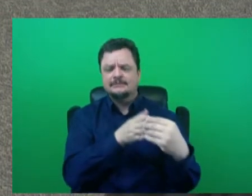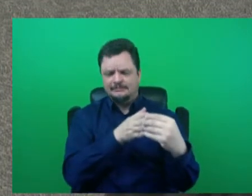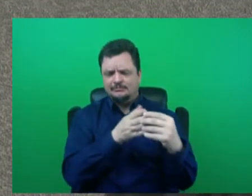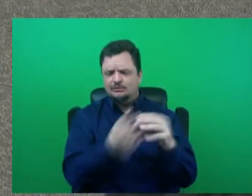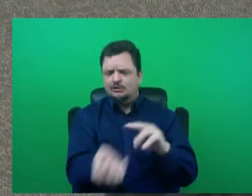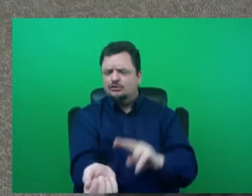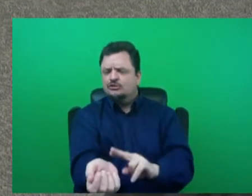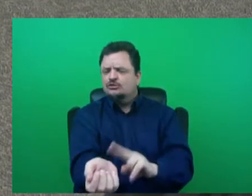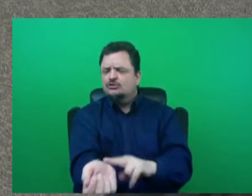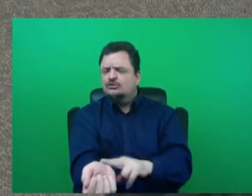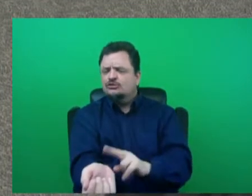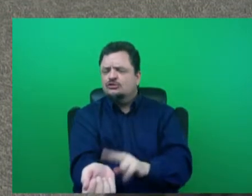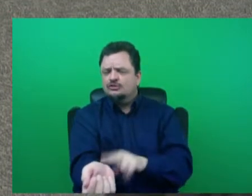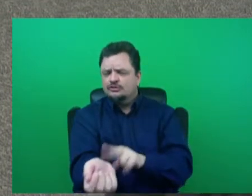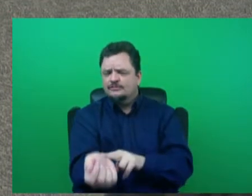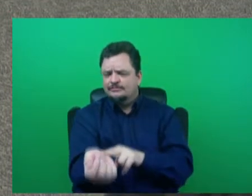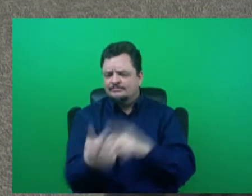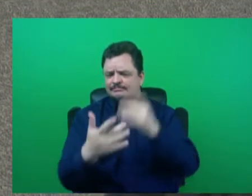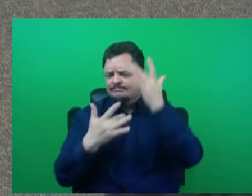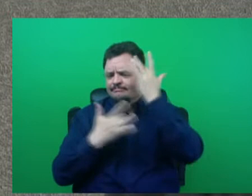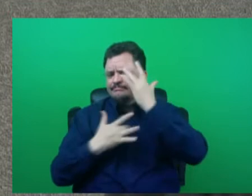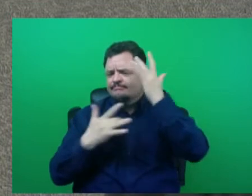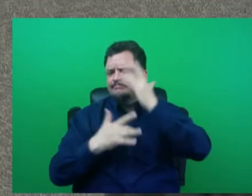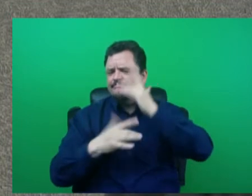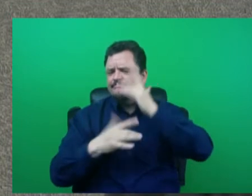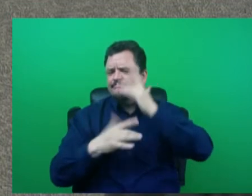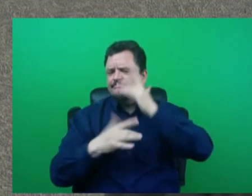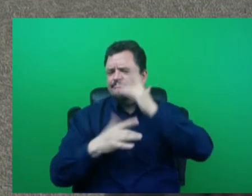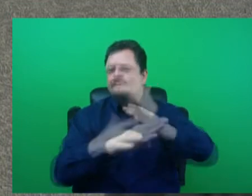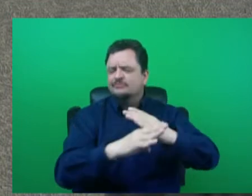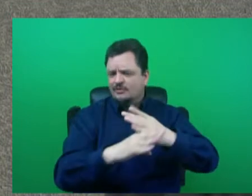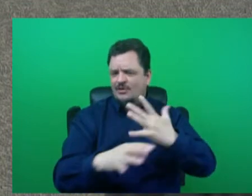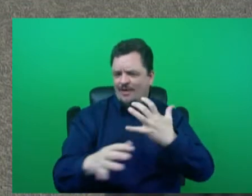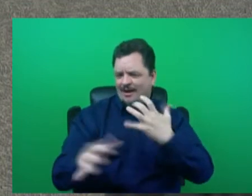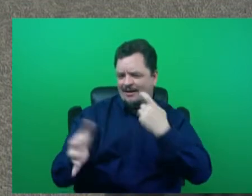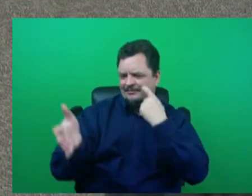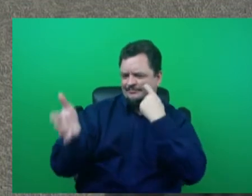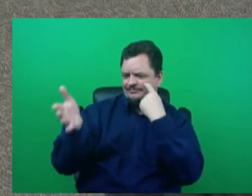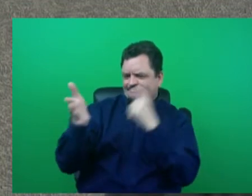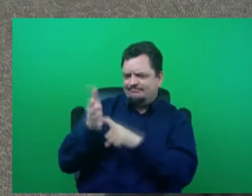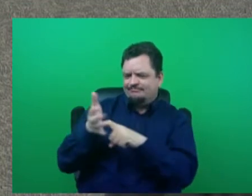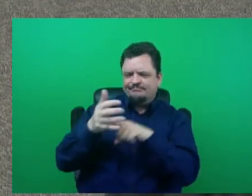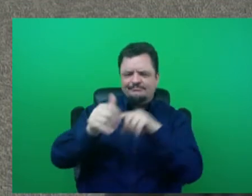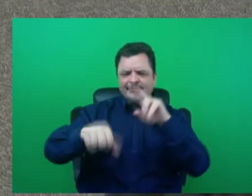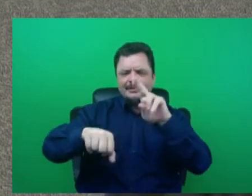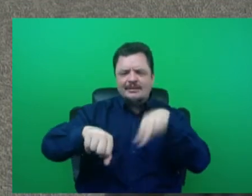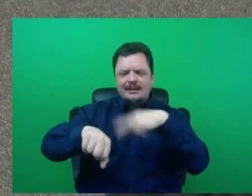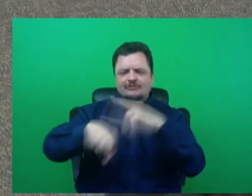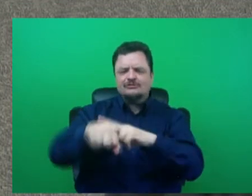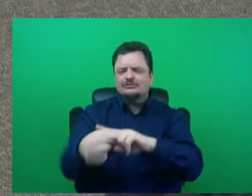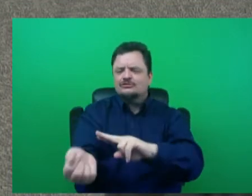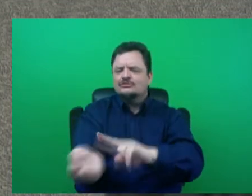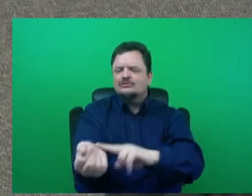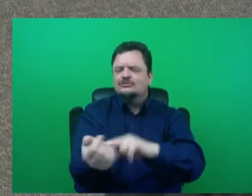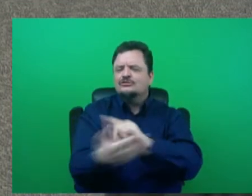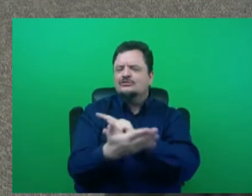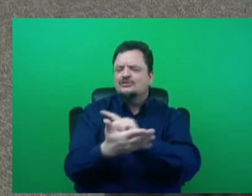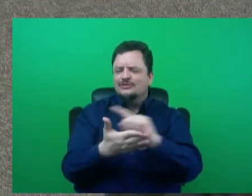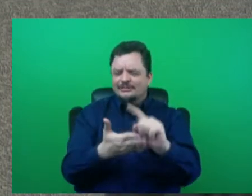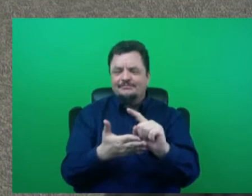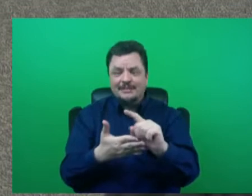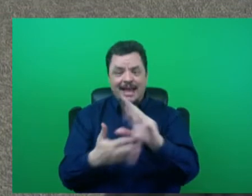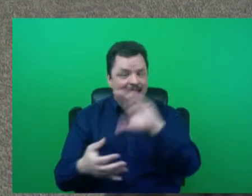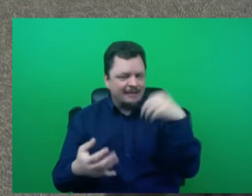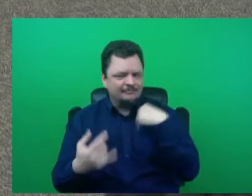time to recognize National Nurses Week. So thank you all. I'd like to also recognize the many nurses that I have the privilege here to stand up with